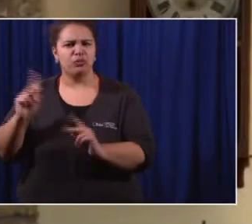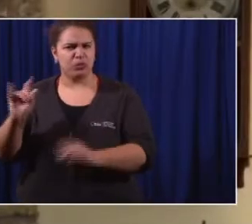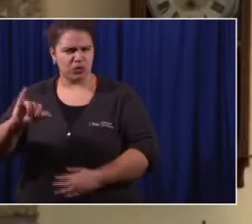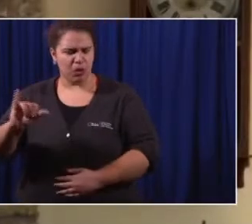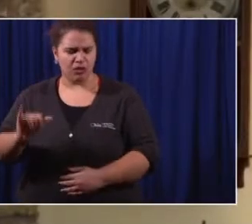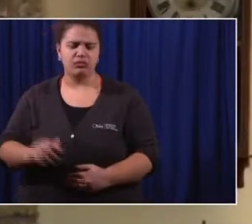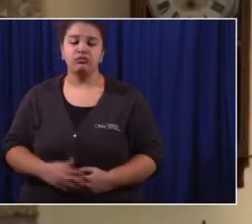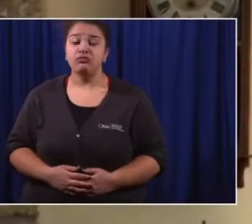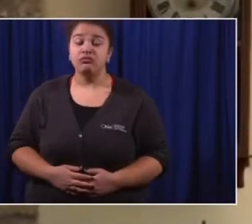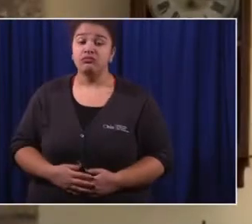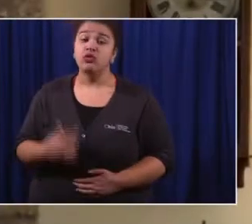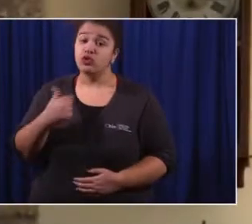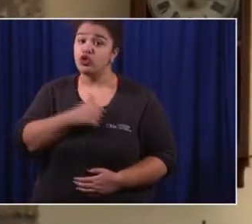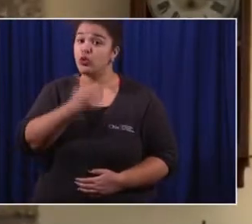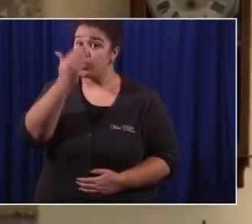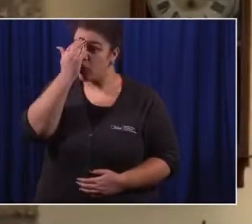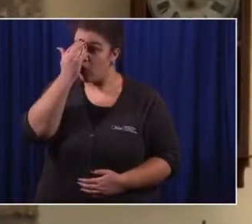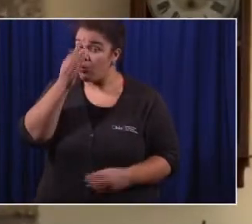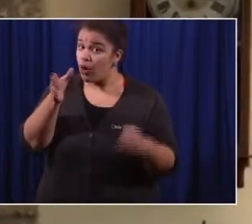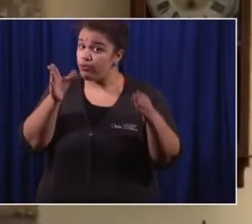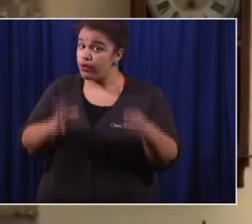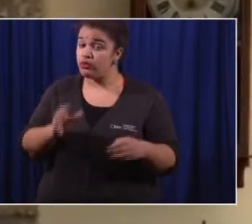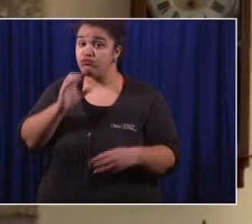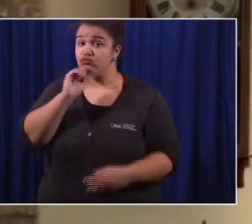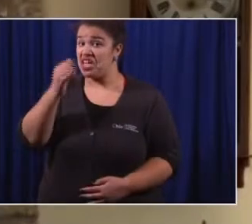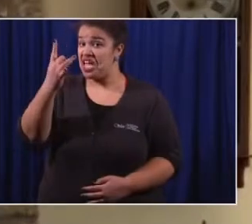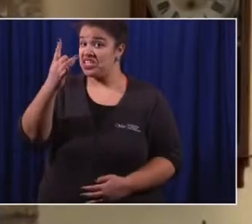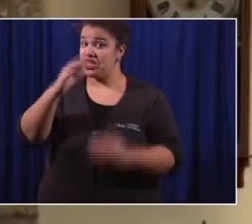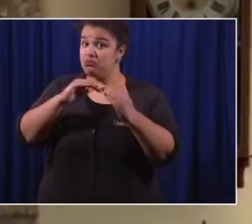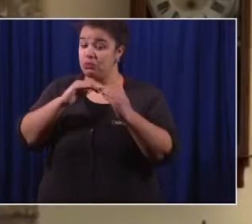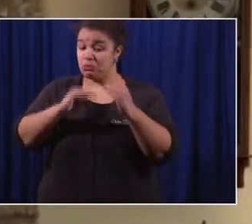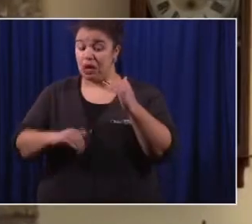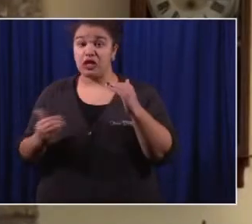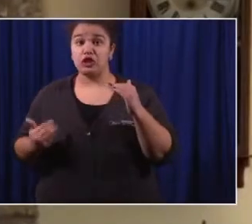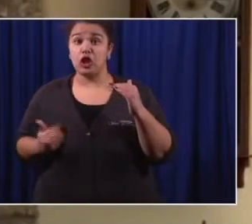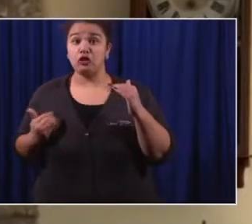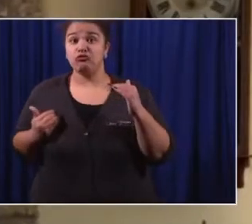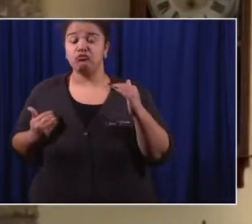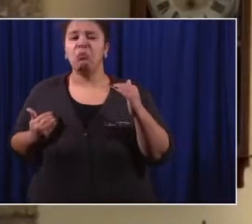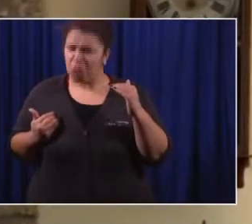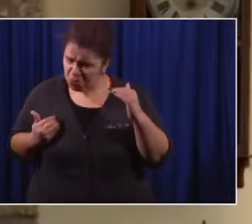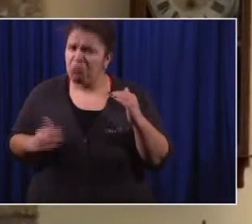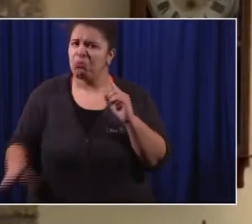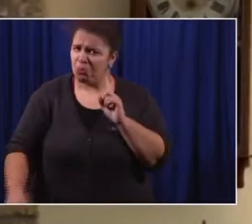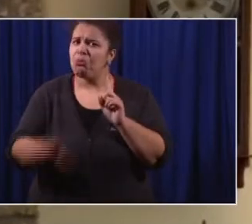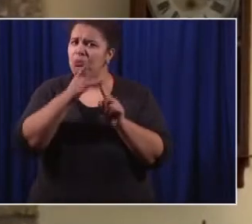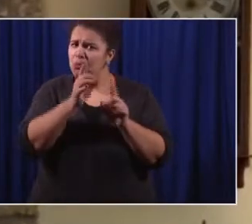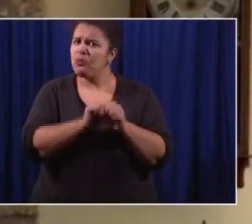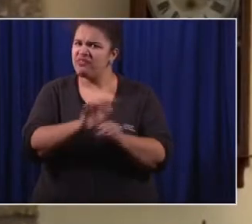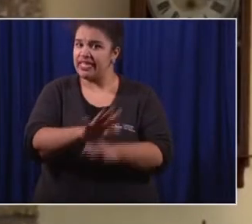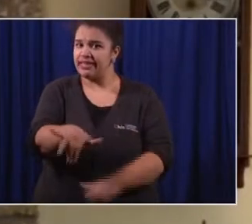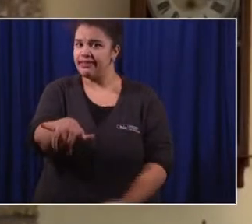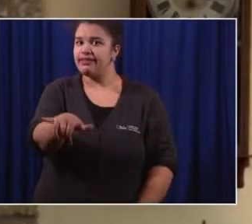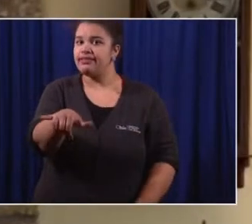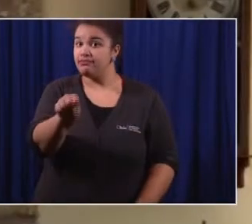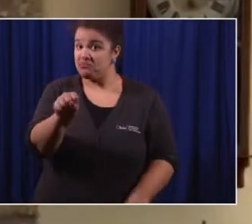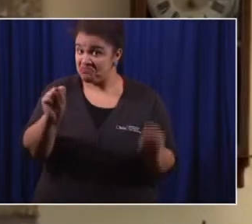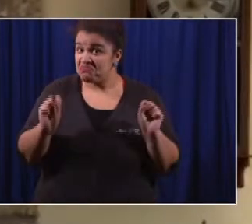that someone under 18 can get COVID. We know, I'll try to do a quick summary.